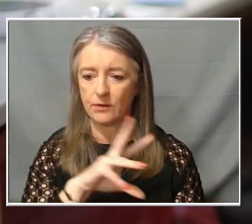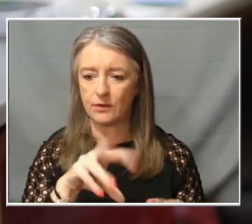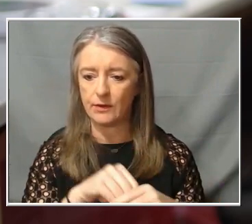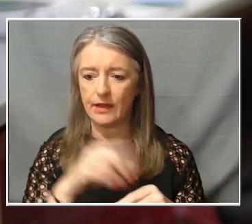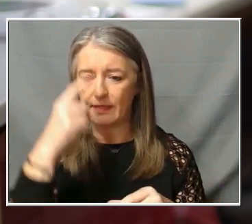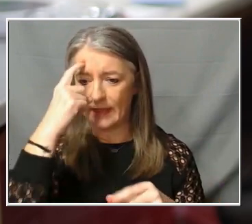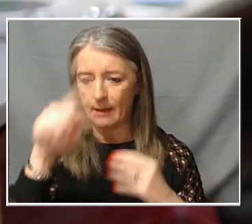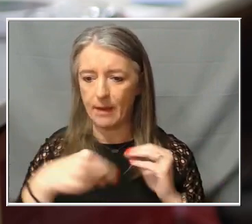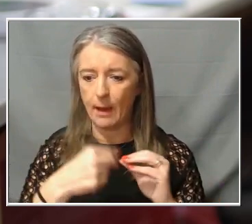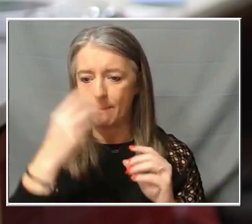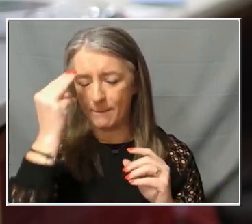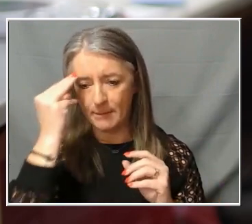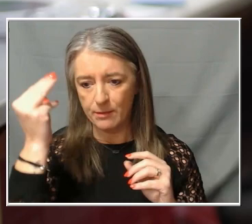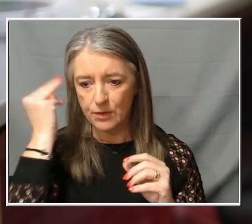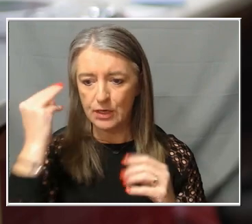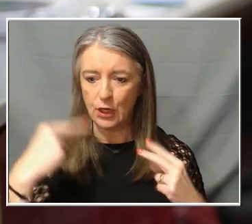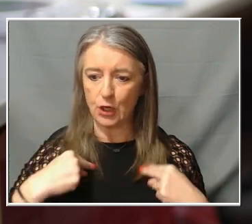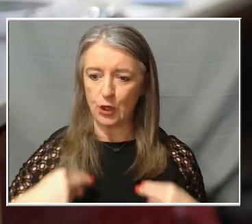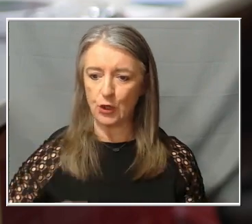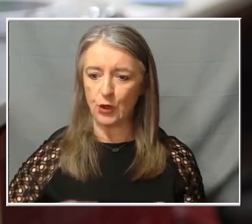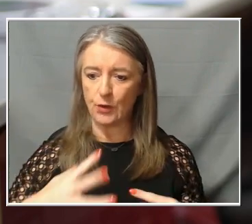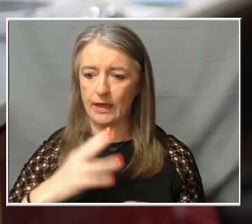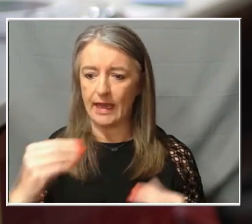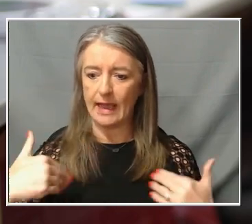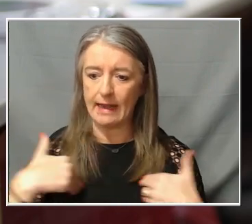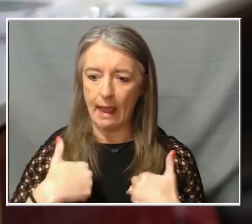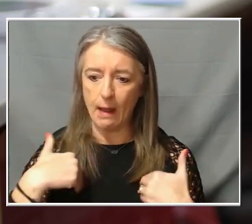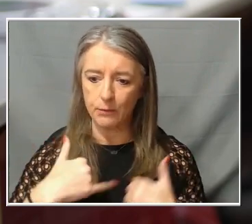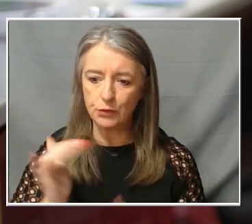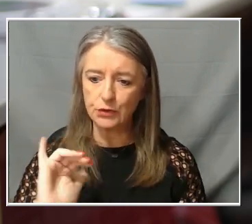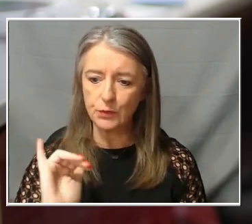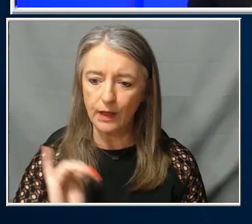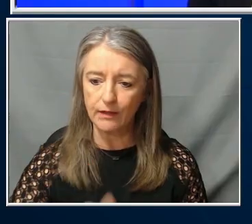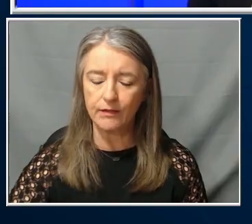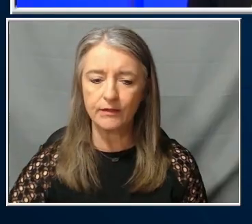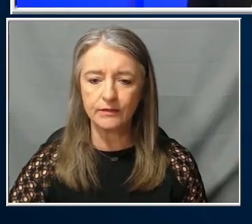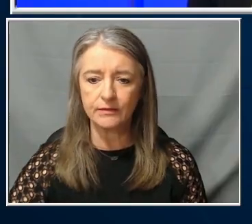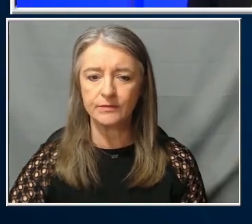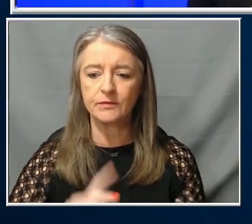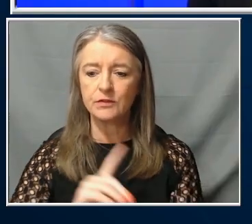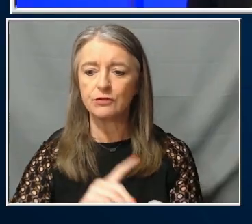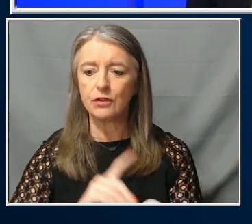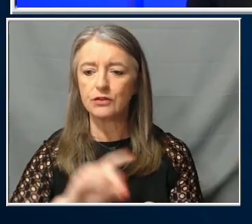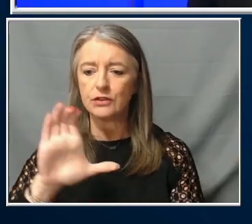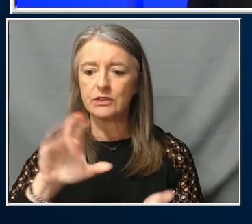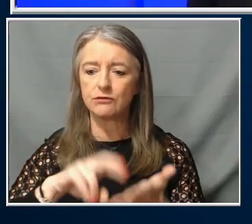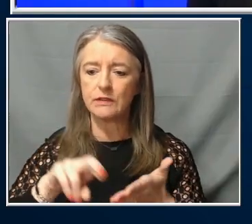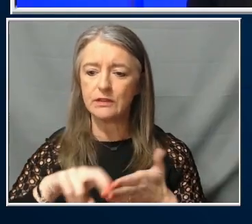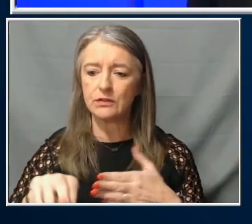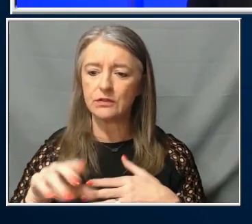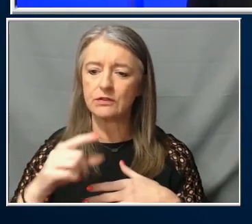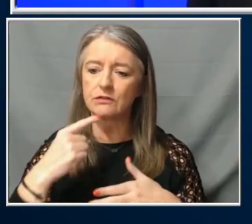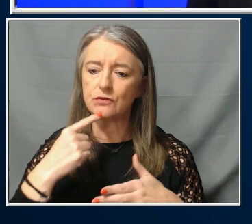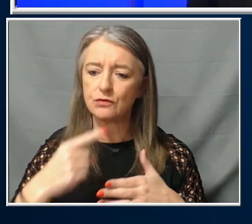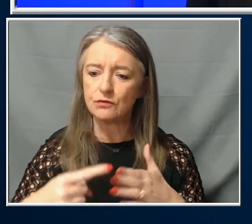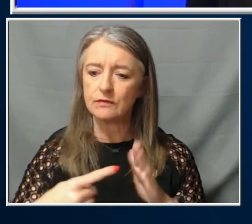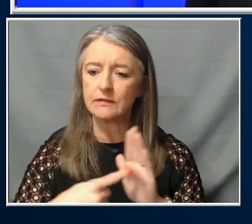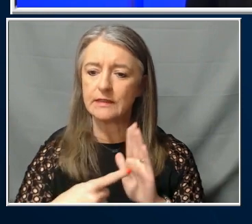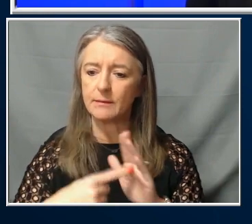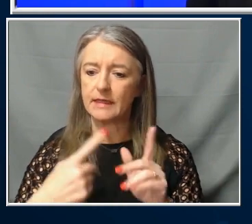memory, both in human and in other animals. And Dr. C, has your research found anything interesting related to